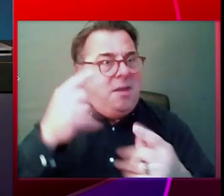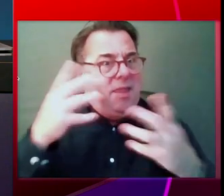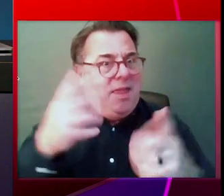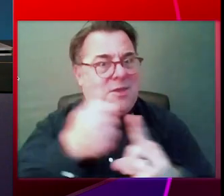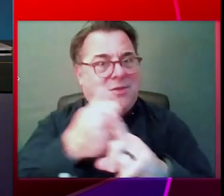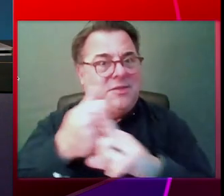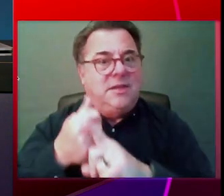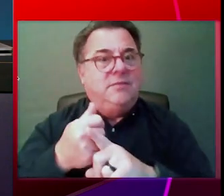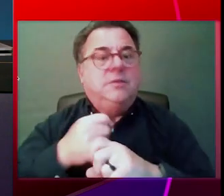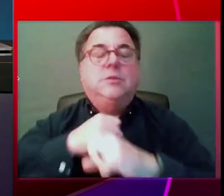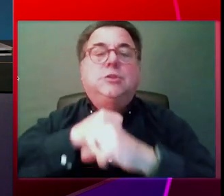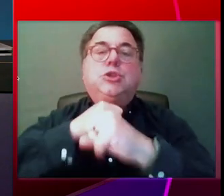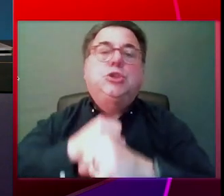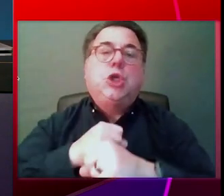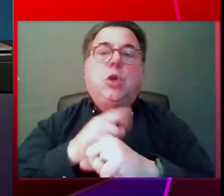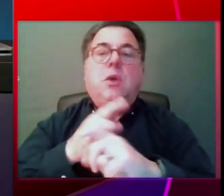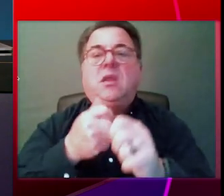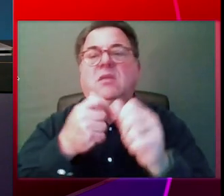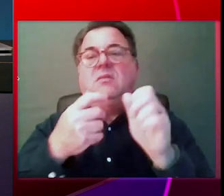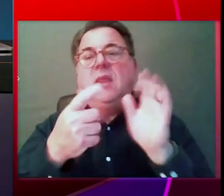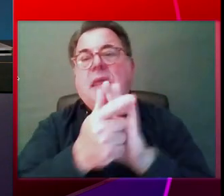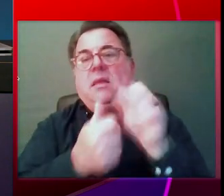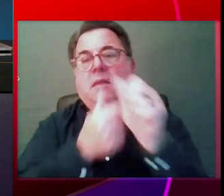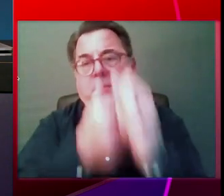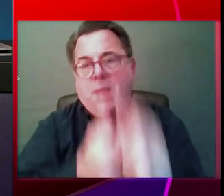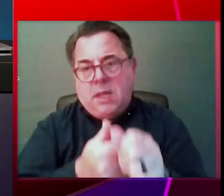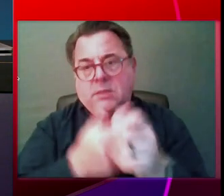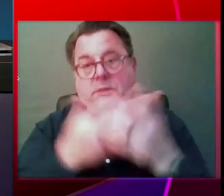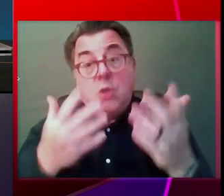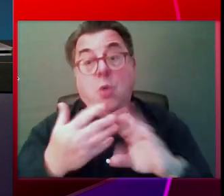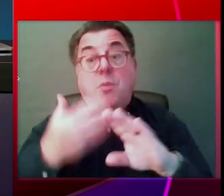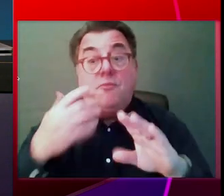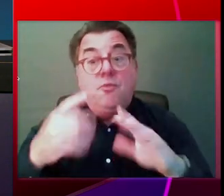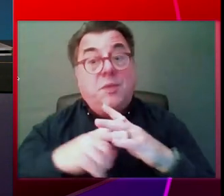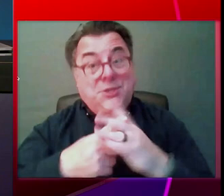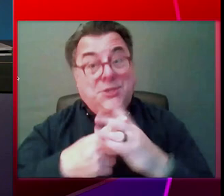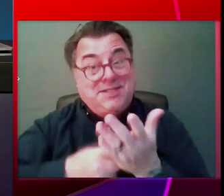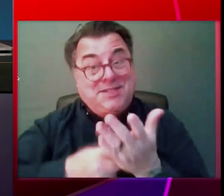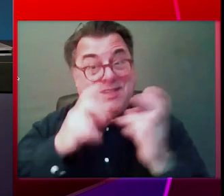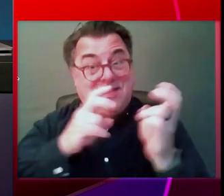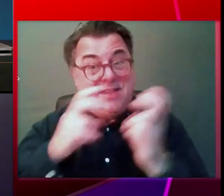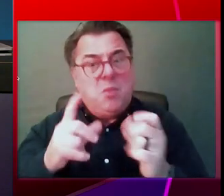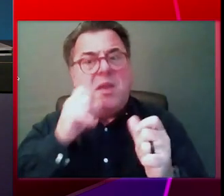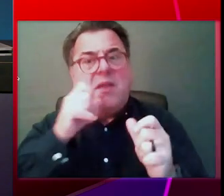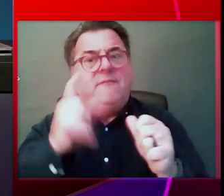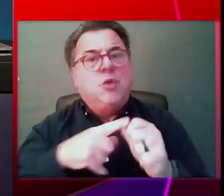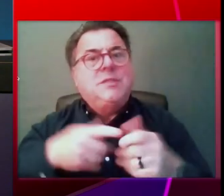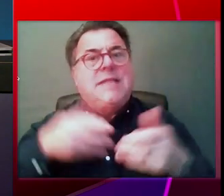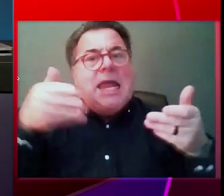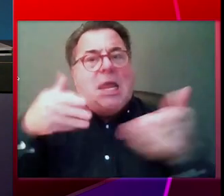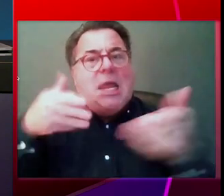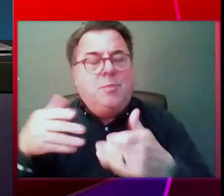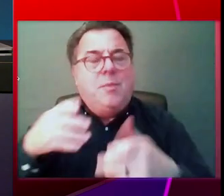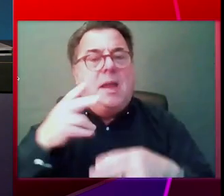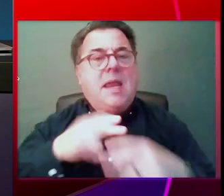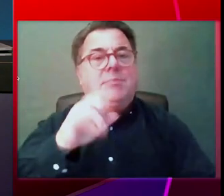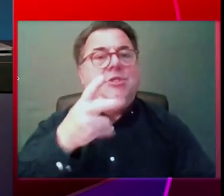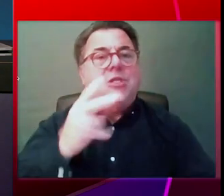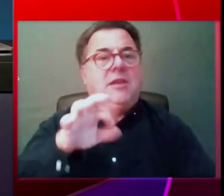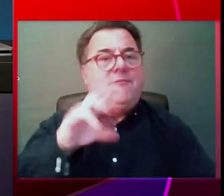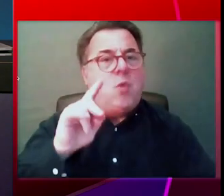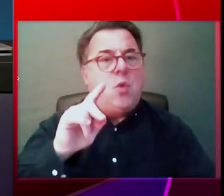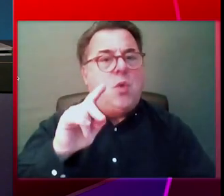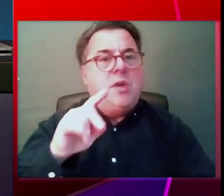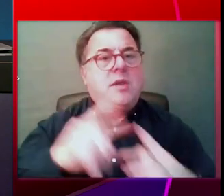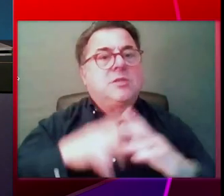security and compliance. So before we kind of get into that topic, let's do a little round of intros. So my name is Jillian Ford, and I'm a startup